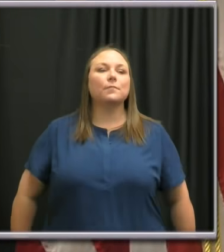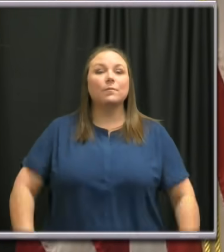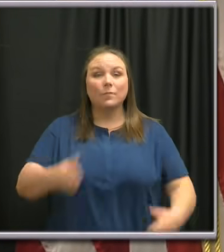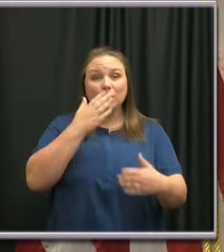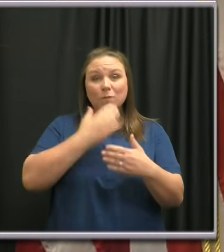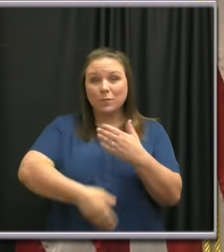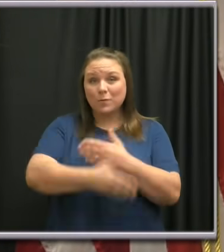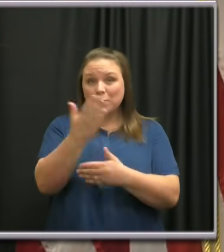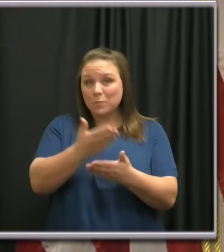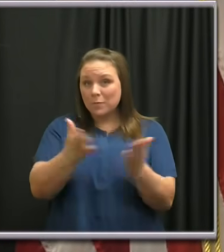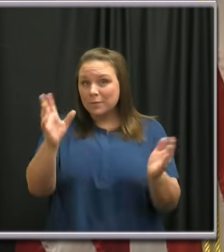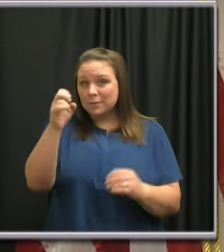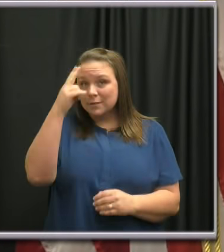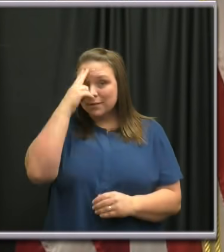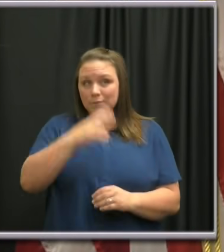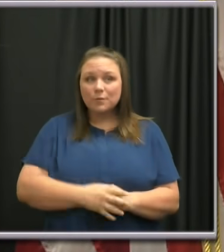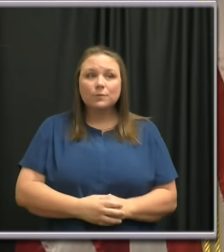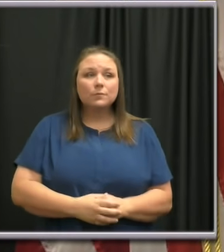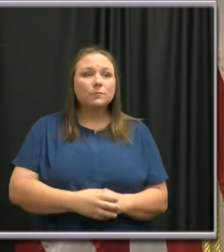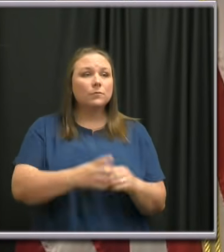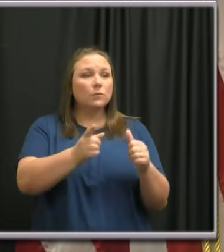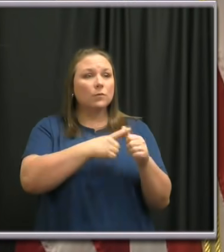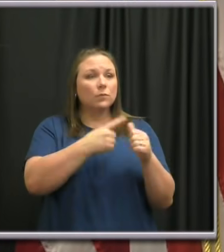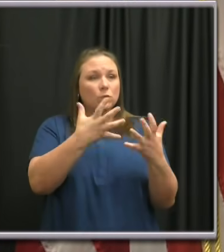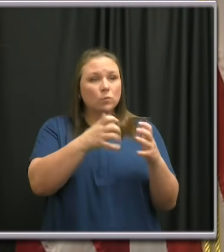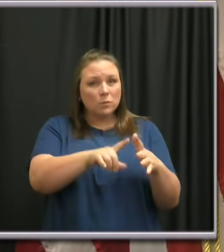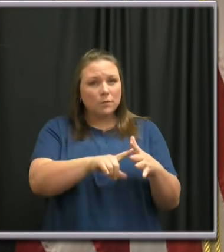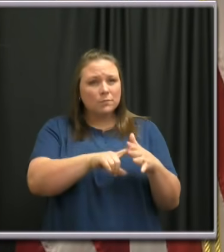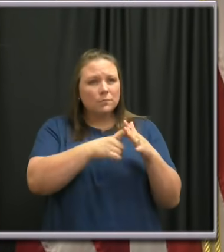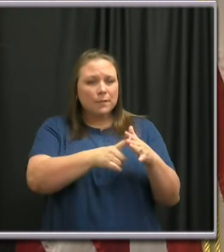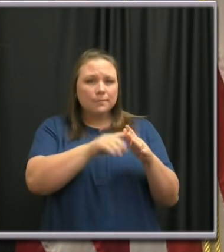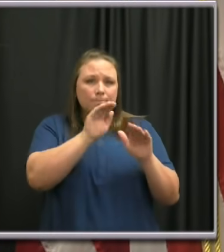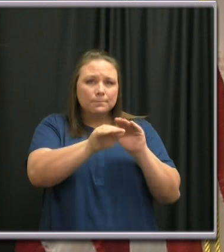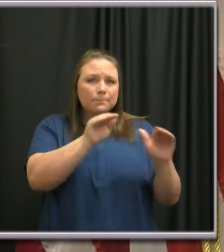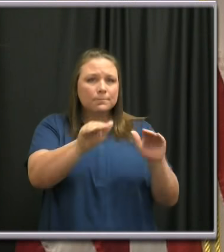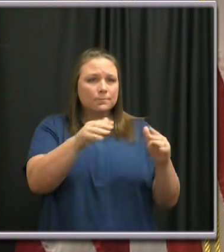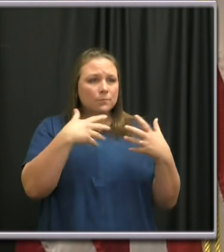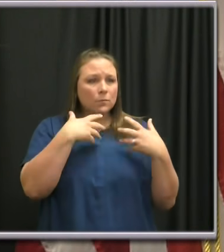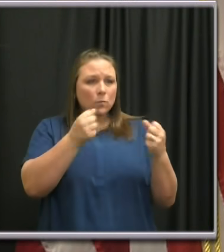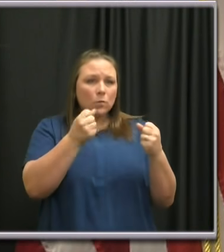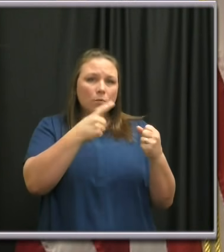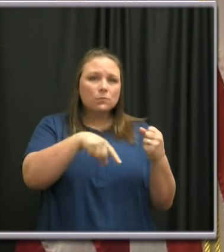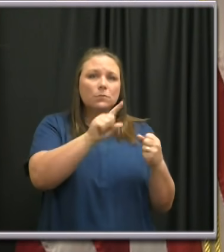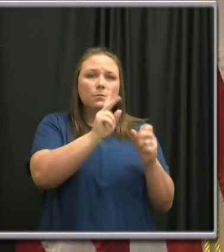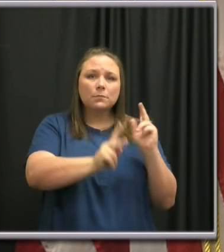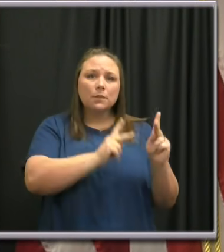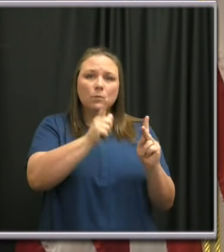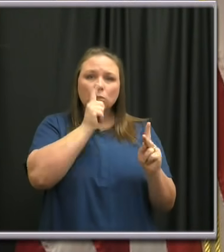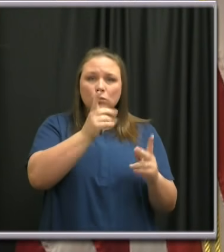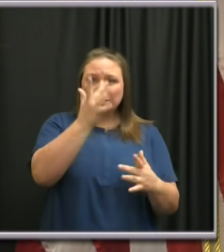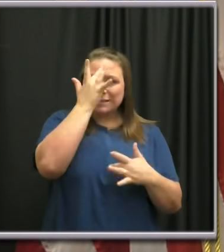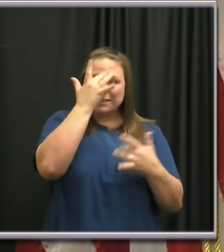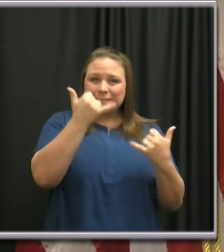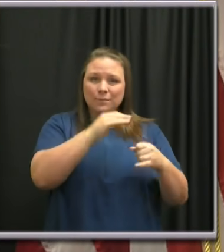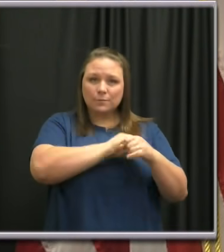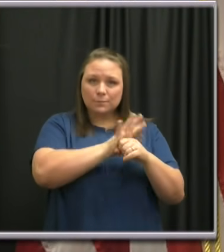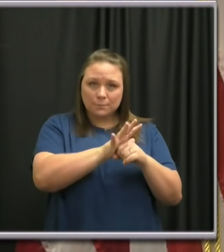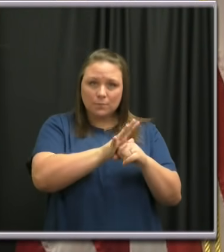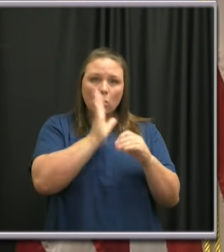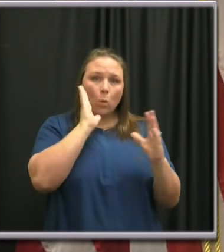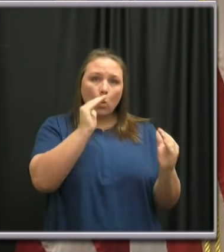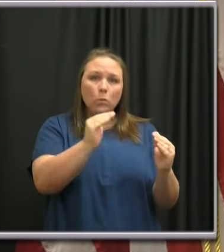Good morning, Nashville. I'd like to begin today by extending our wishes for a full recovery to those who are sick with the